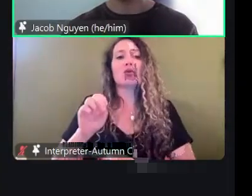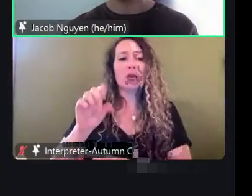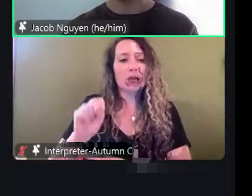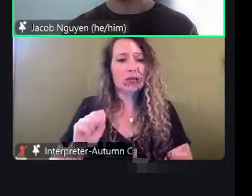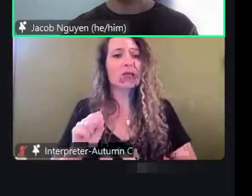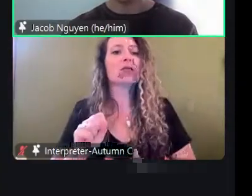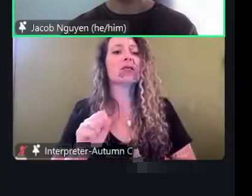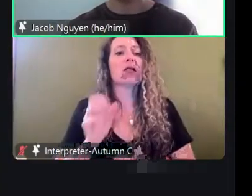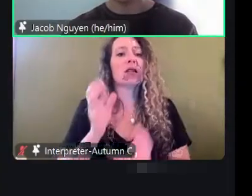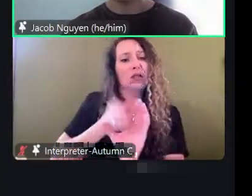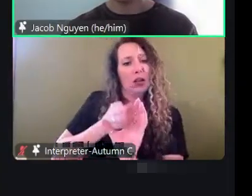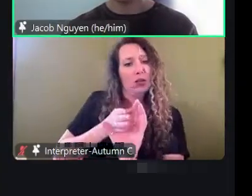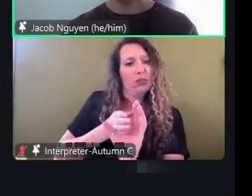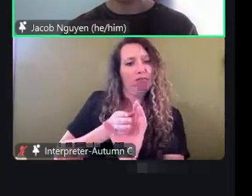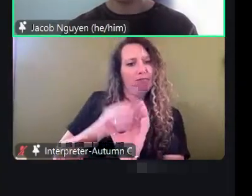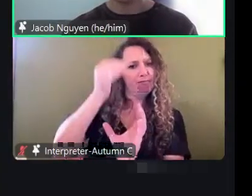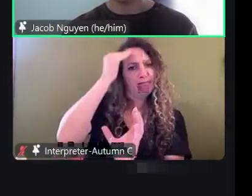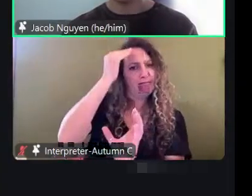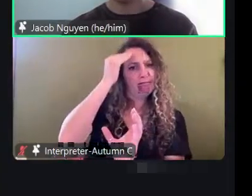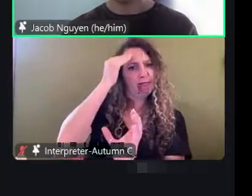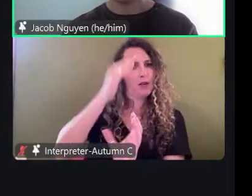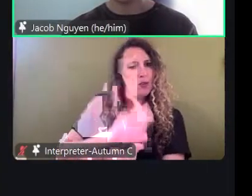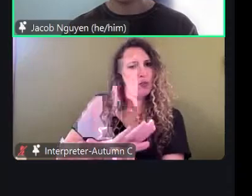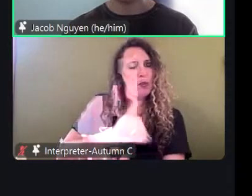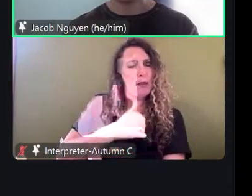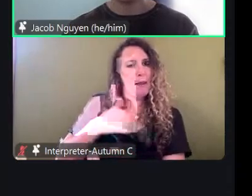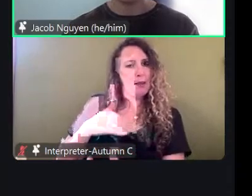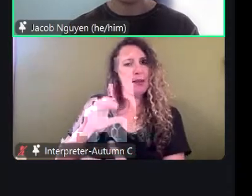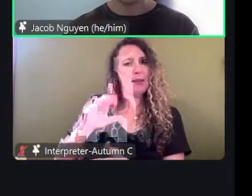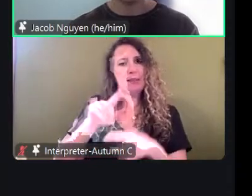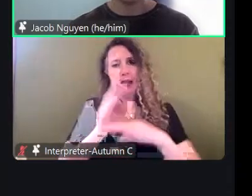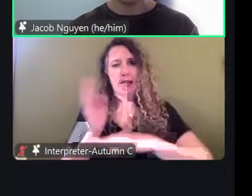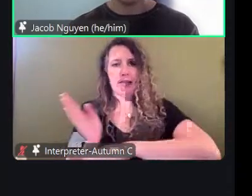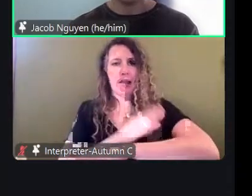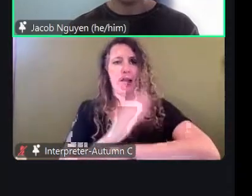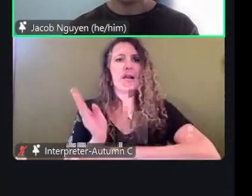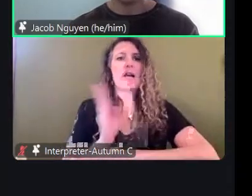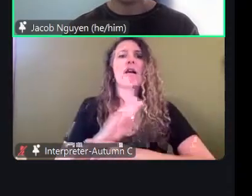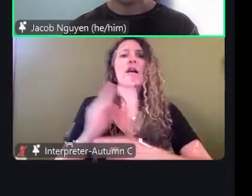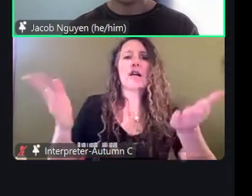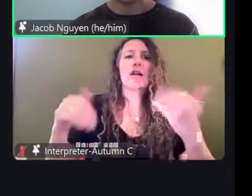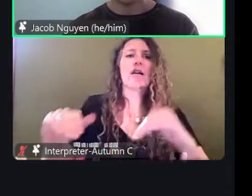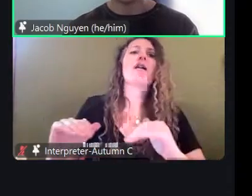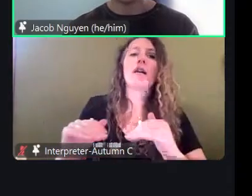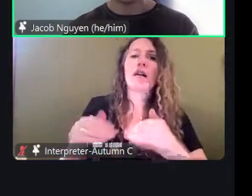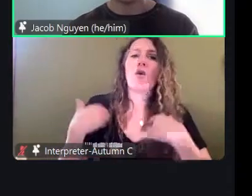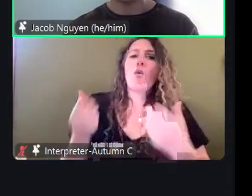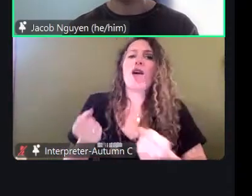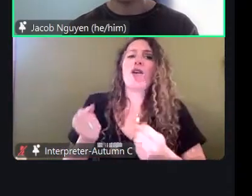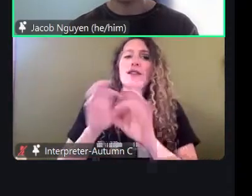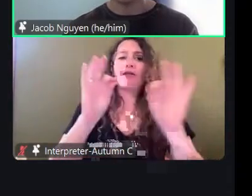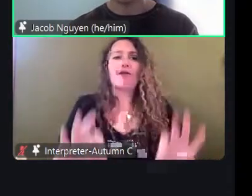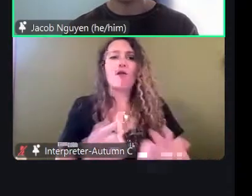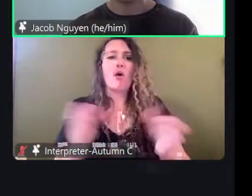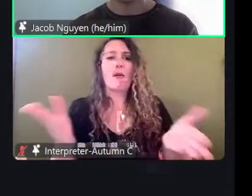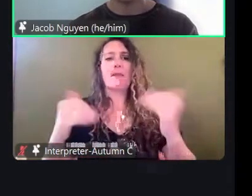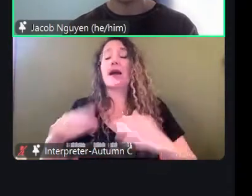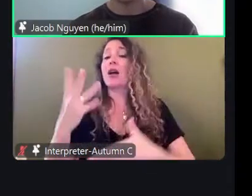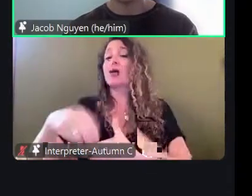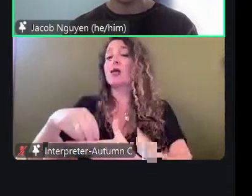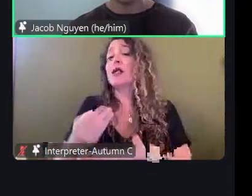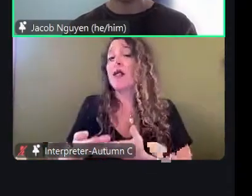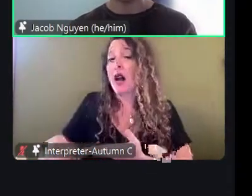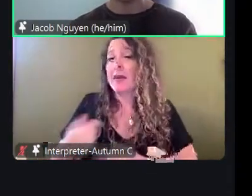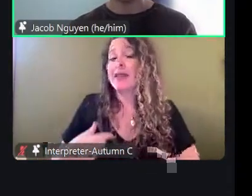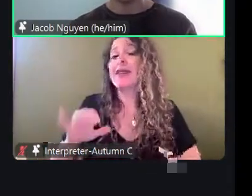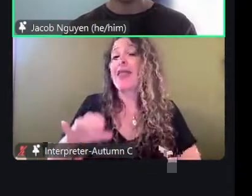sense of school membership scale, PROMIS well-being forms, and the inclusiveness items. And these helped to analyze the 3 domains that I mentioned